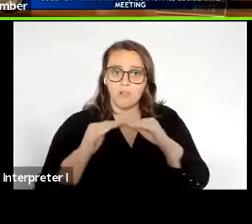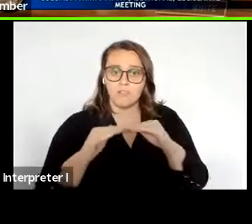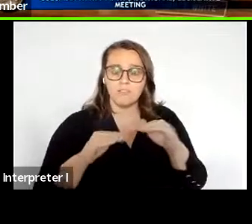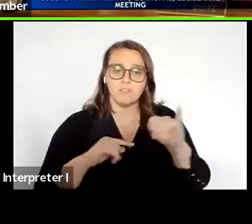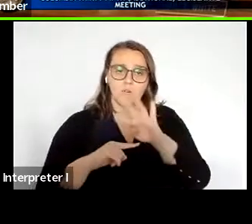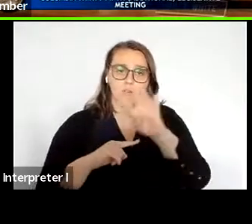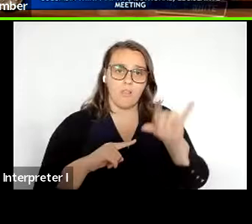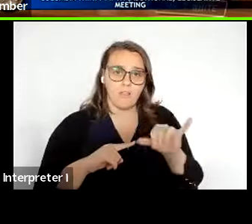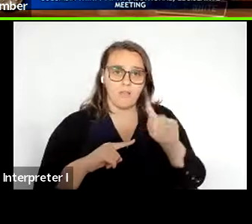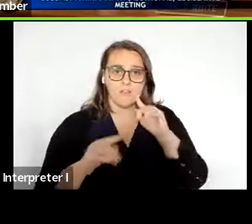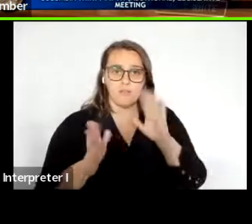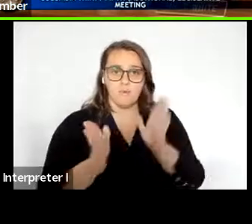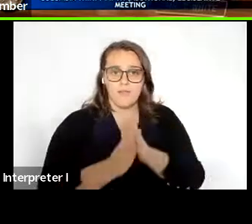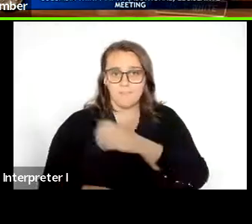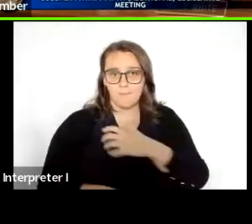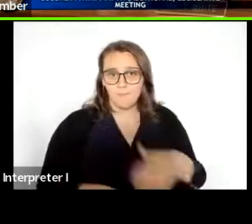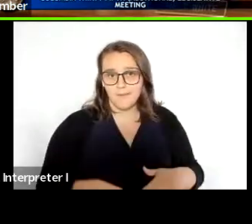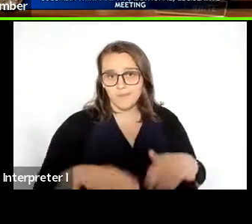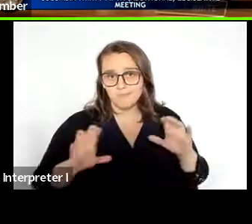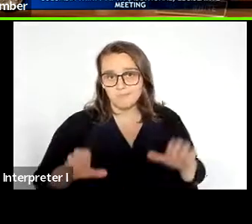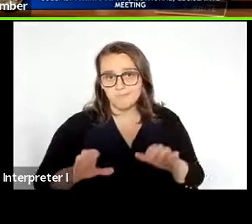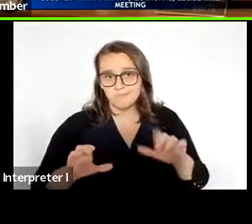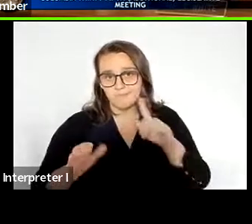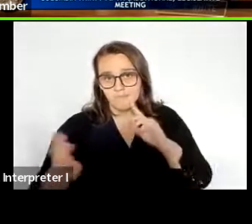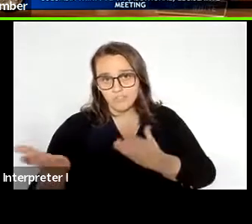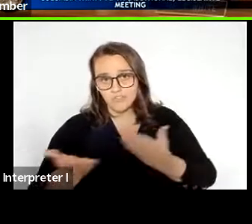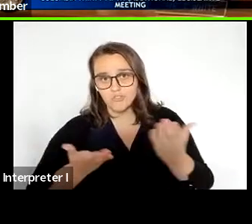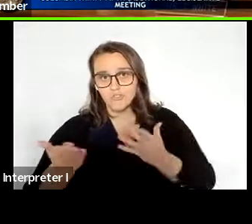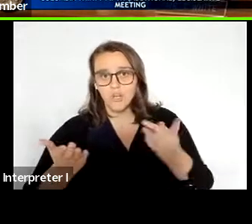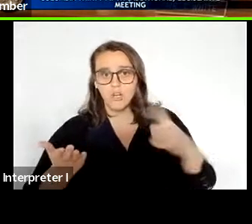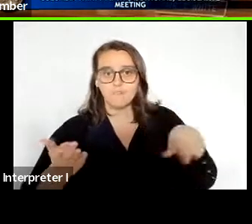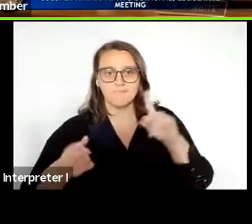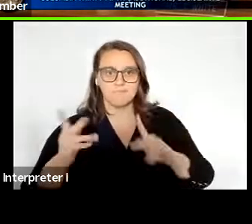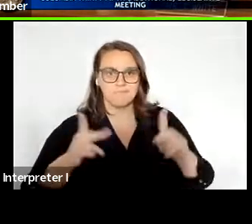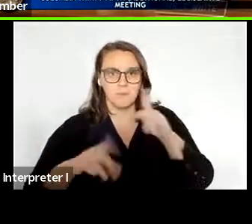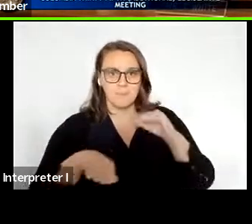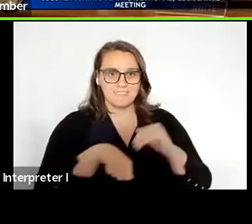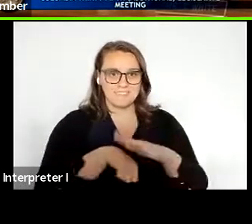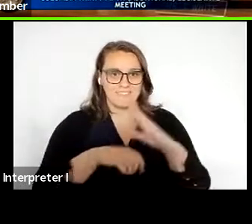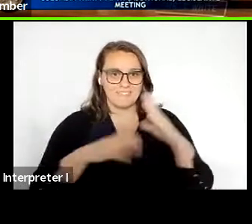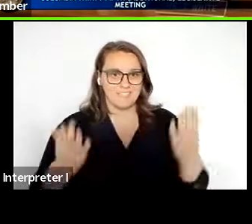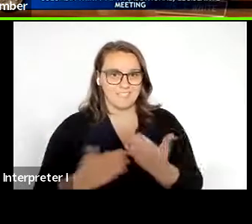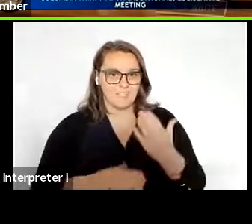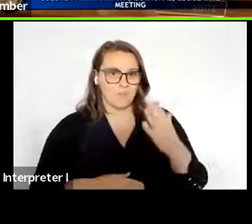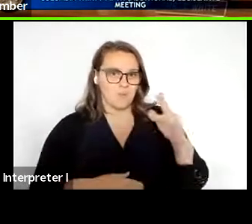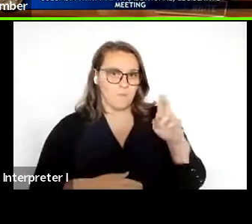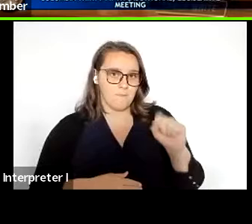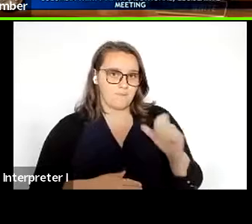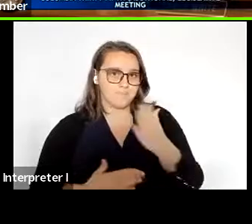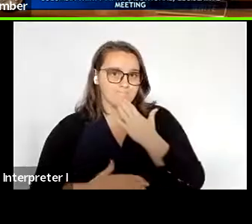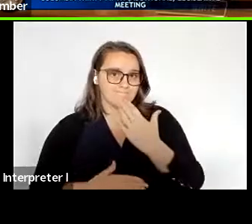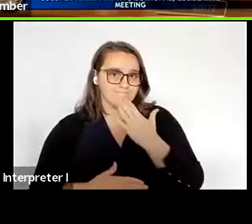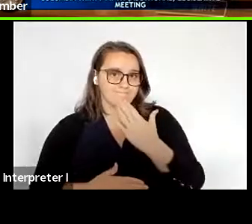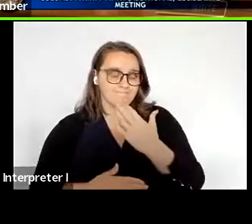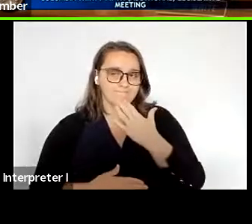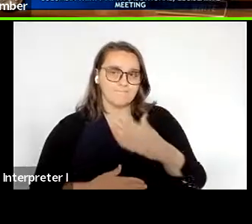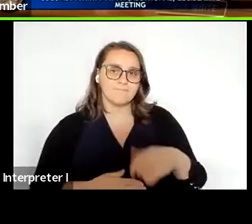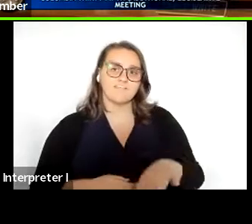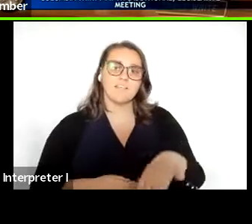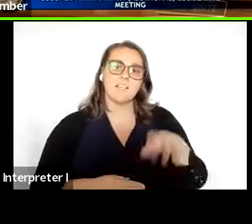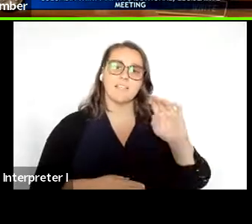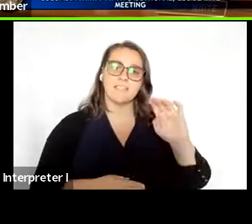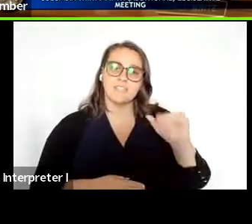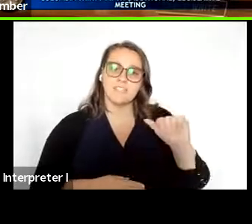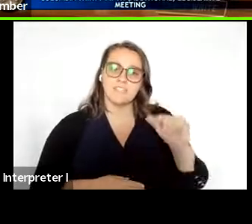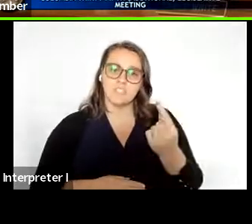the executive to take action to serve those who are being sent here on buses. I'm grateful to our Attorney General, Carl Racine, who used his